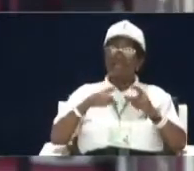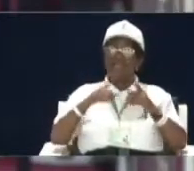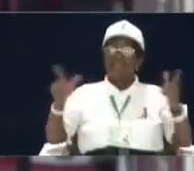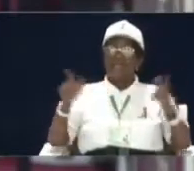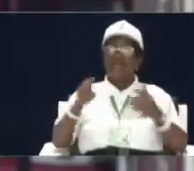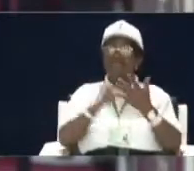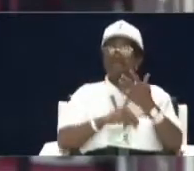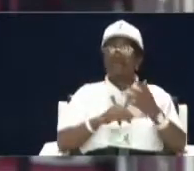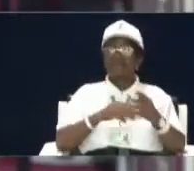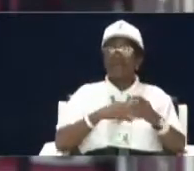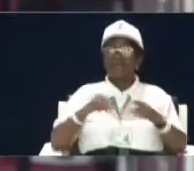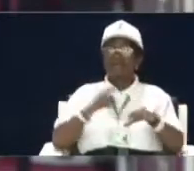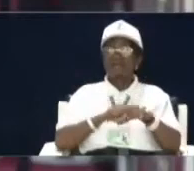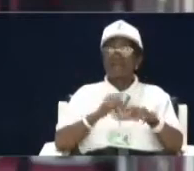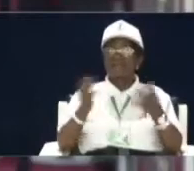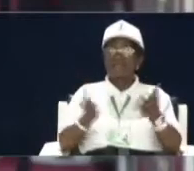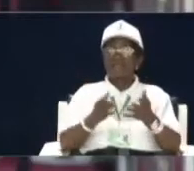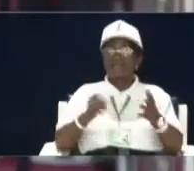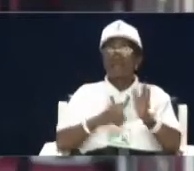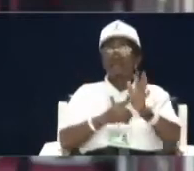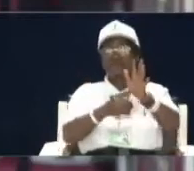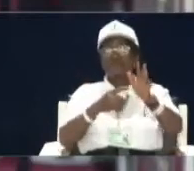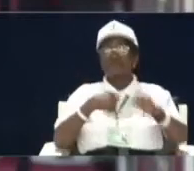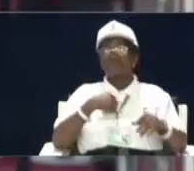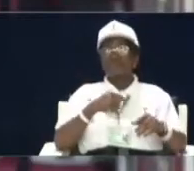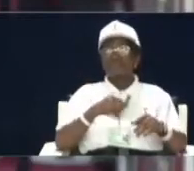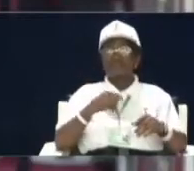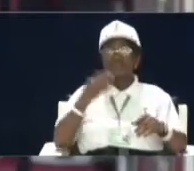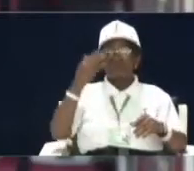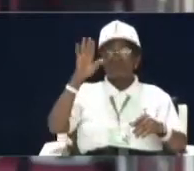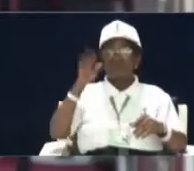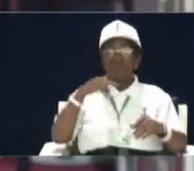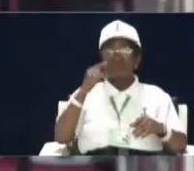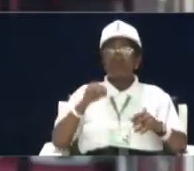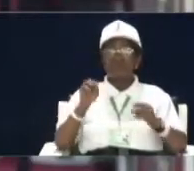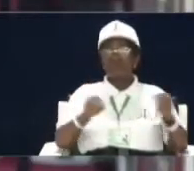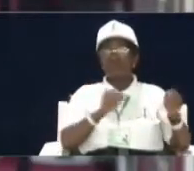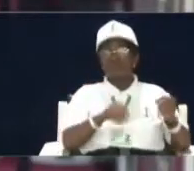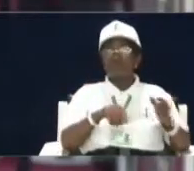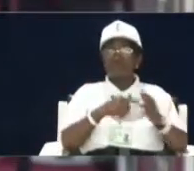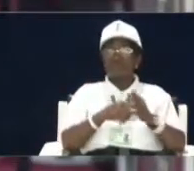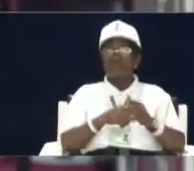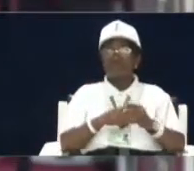And the time here is showing me, I don't know who put this watch there.